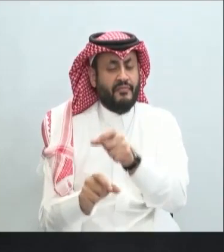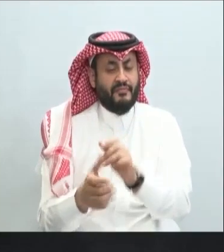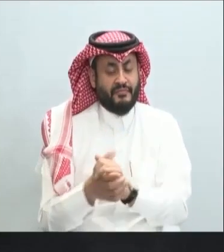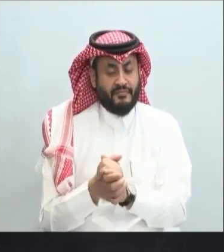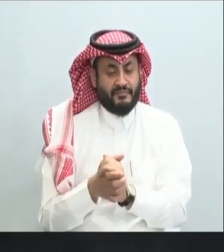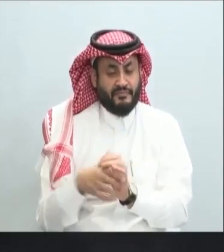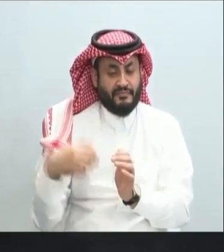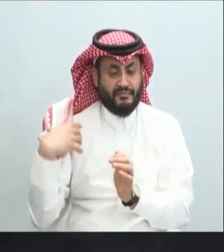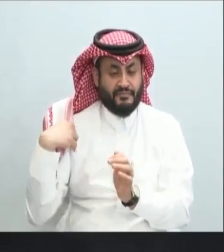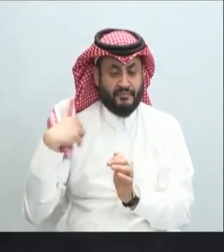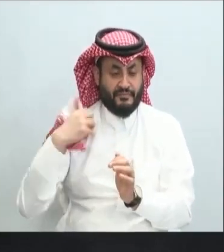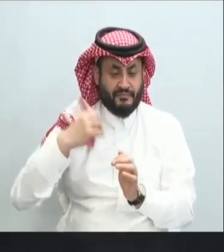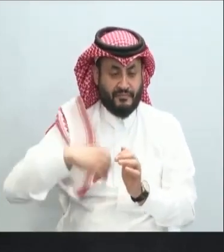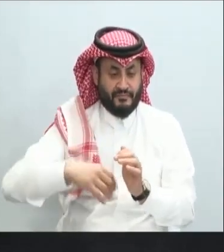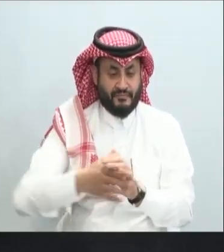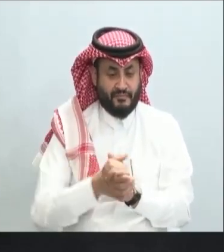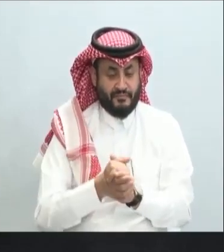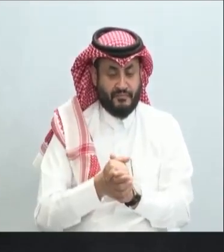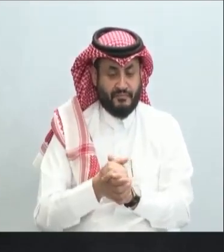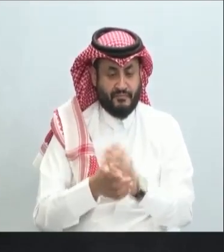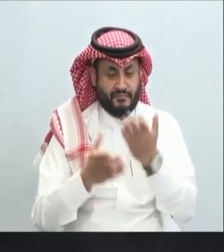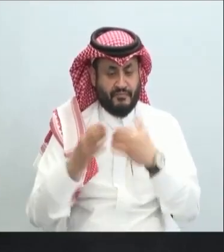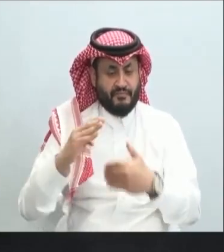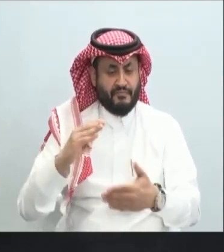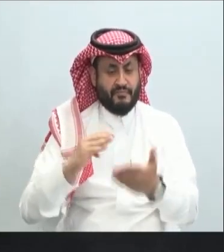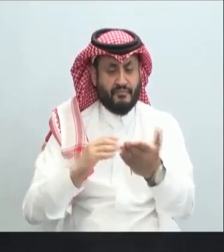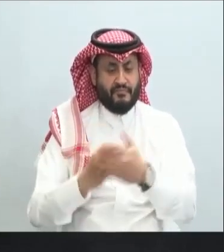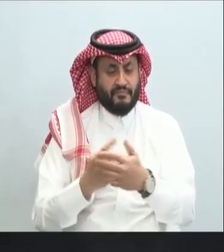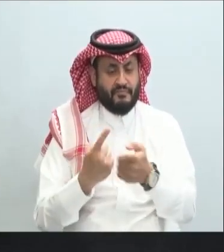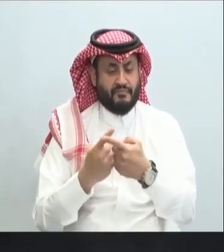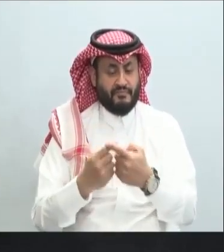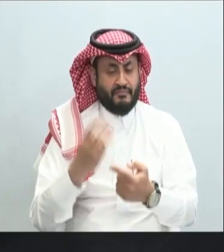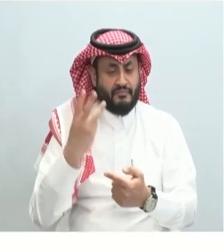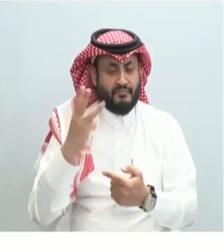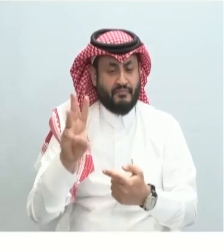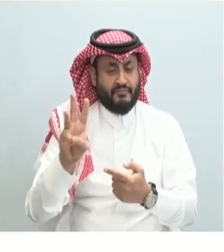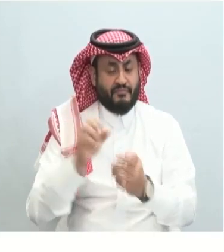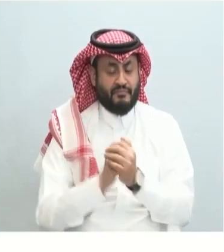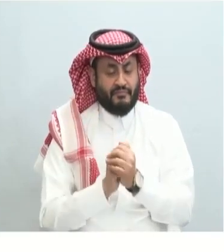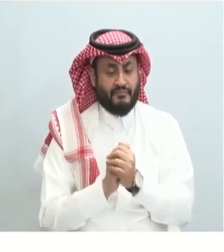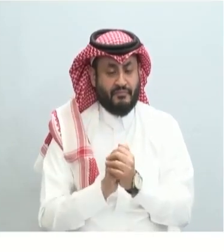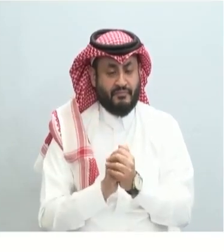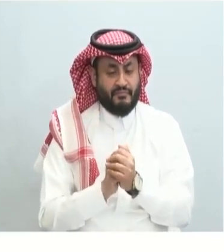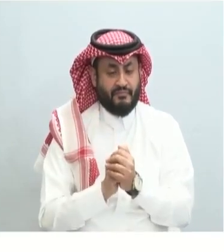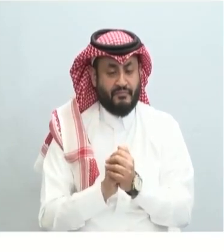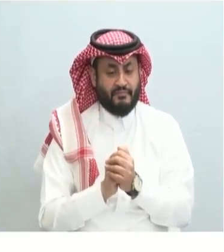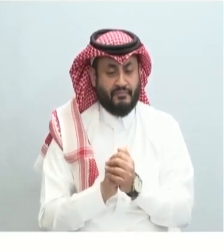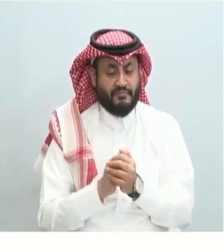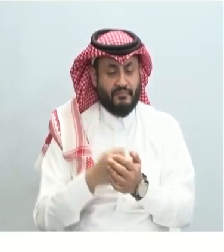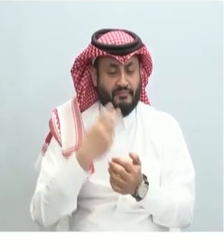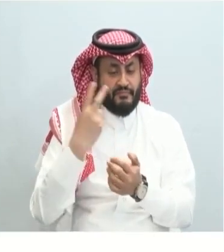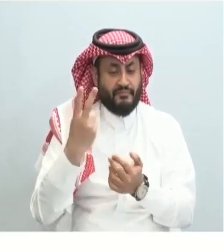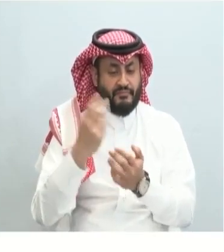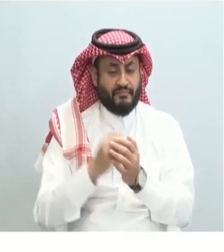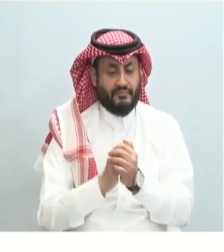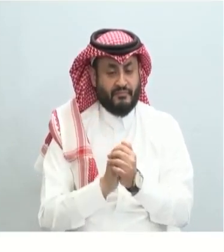fill in this word with. And the answers were, with number 1, the word was wolf, and the